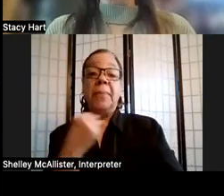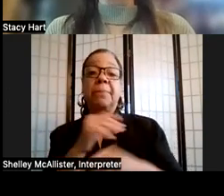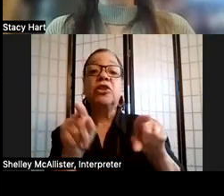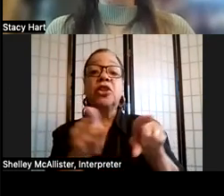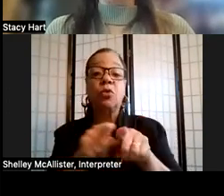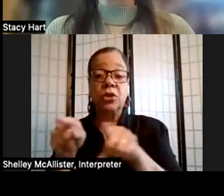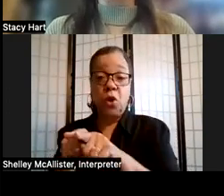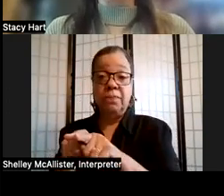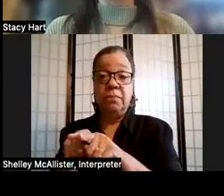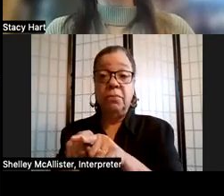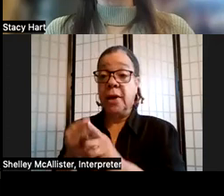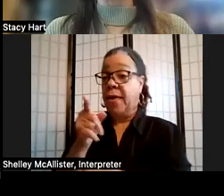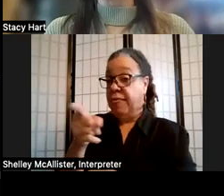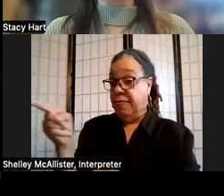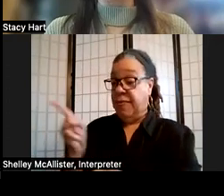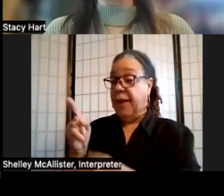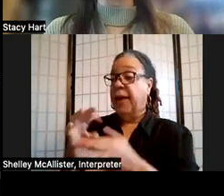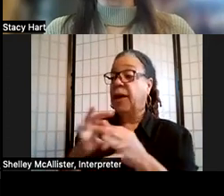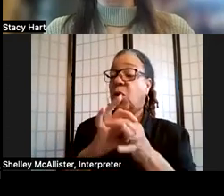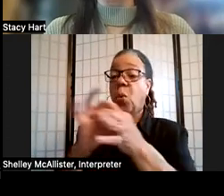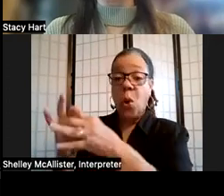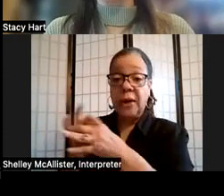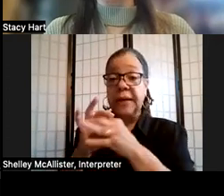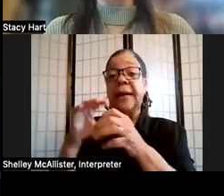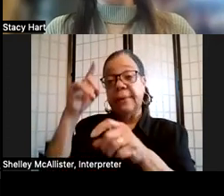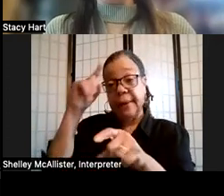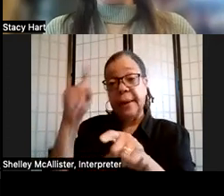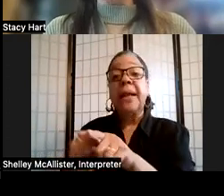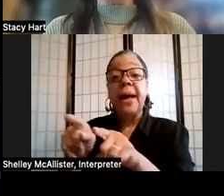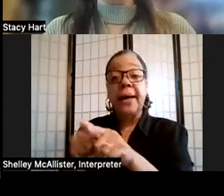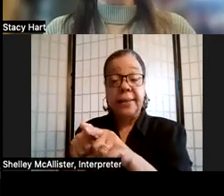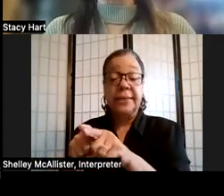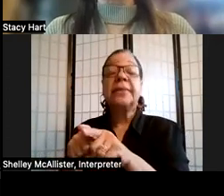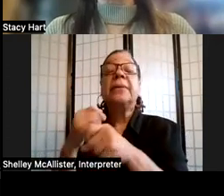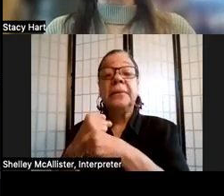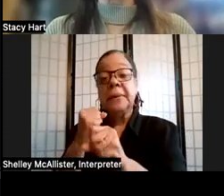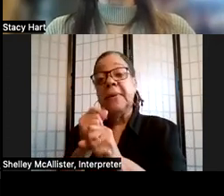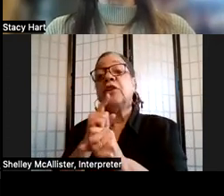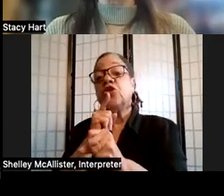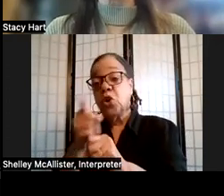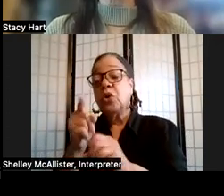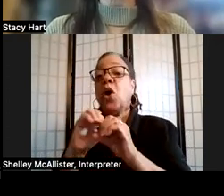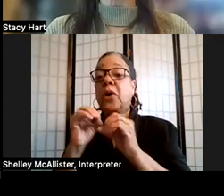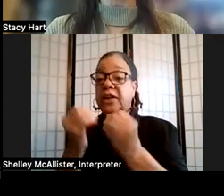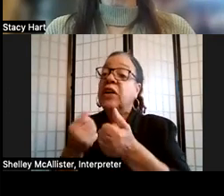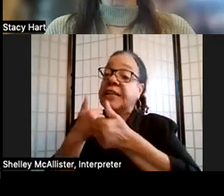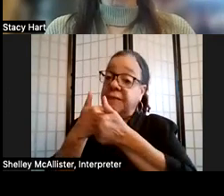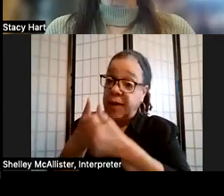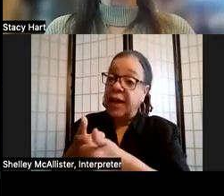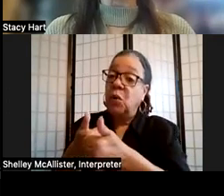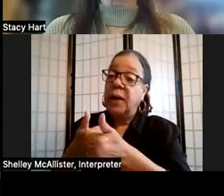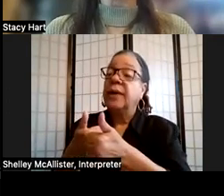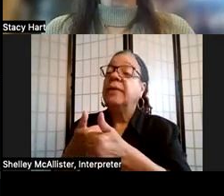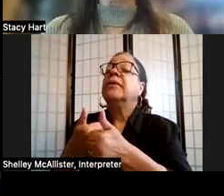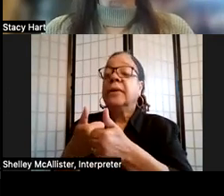They coordinate compliance efforts to help ensure that help the organization be inclusive of